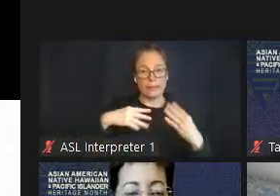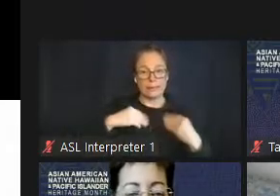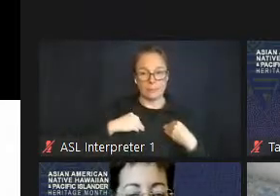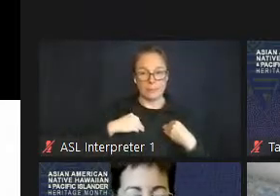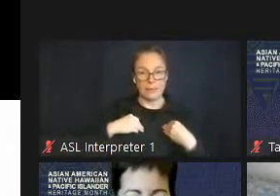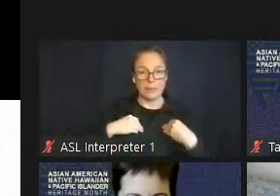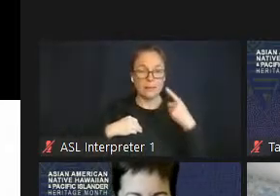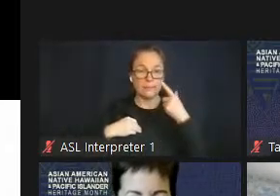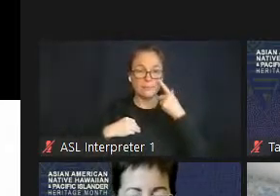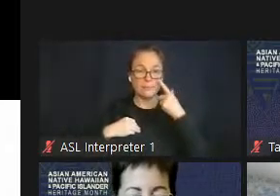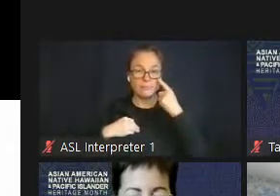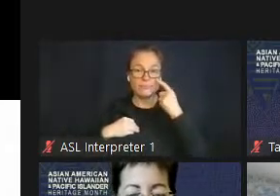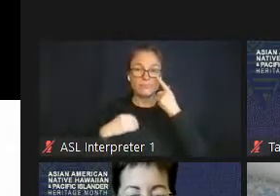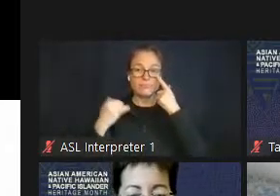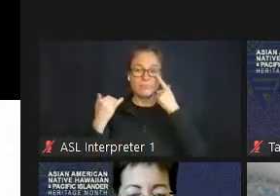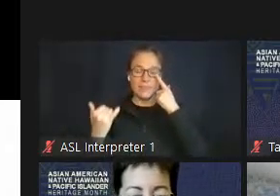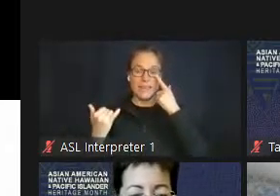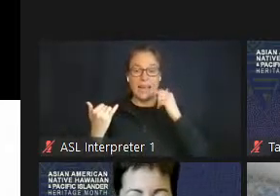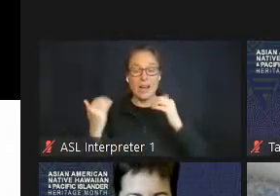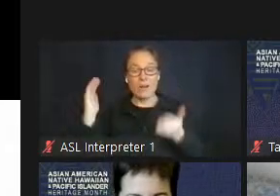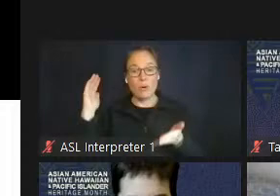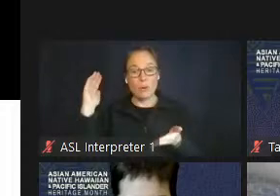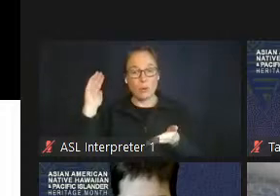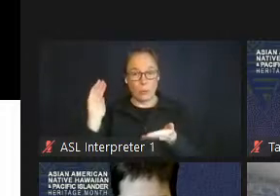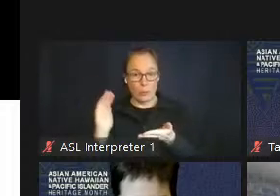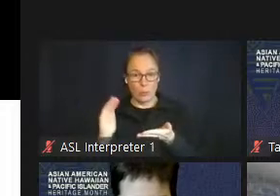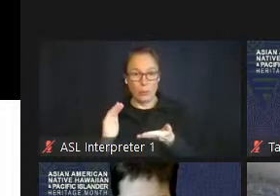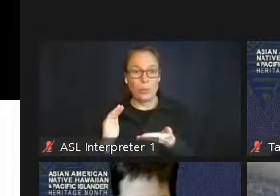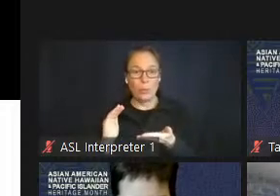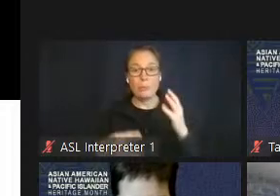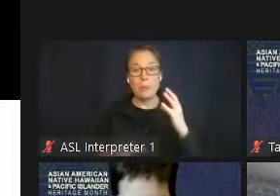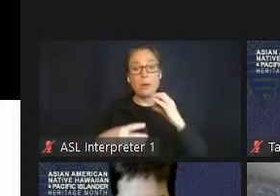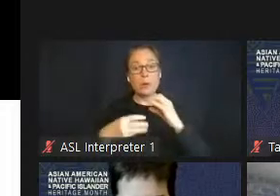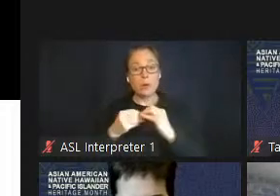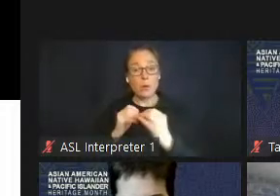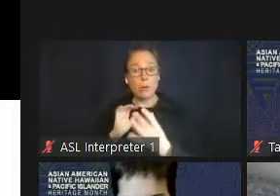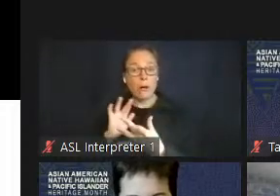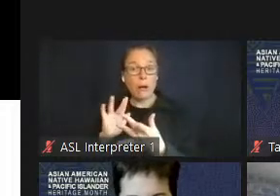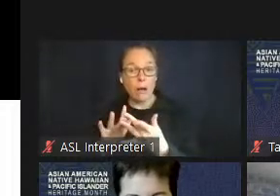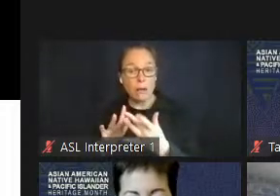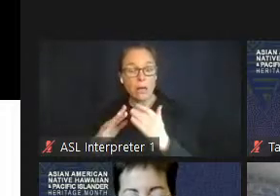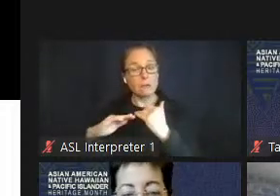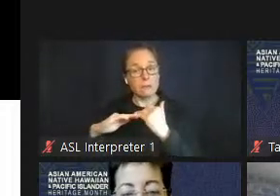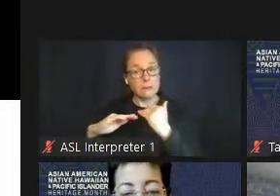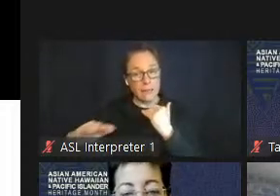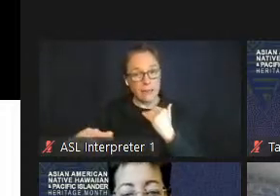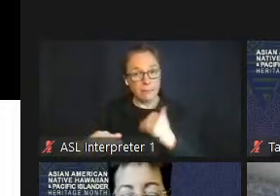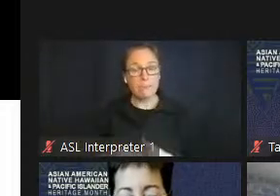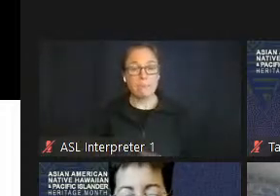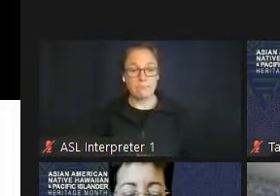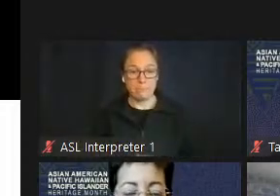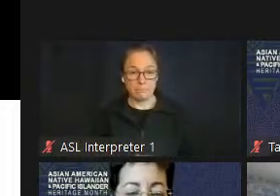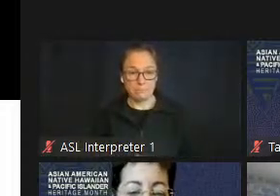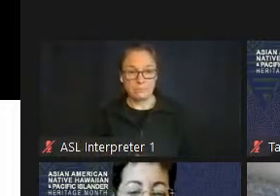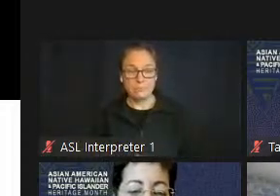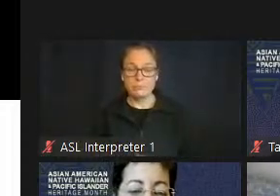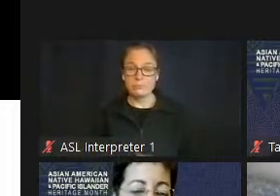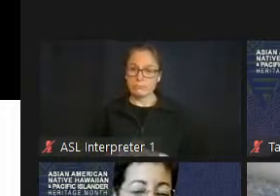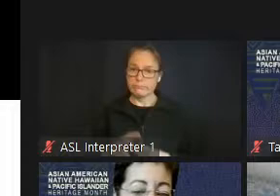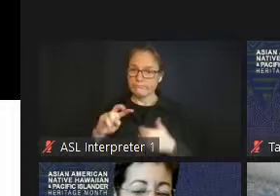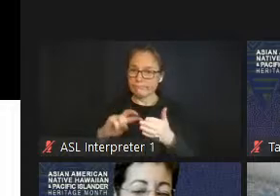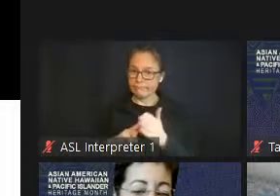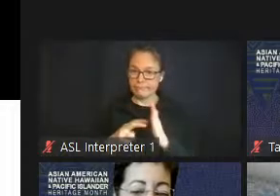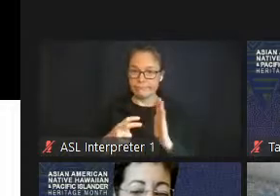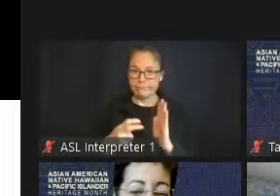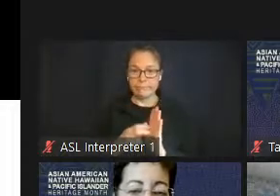these have declined over several years, while total contacts have remained the same. What this shows us is that public